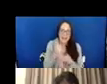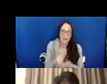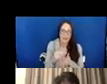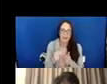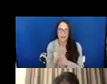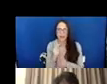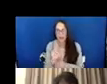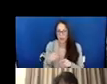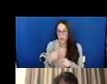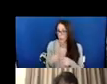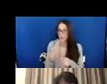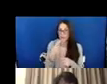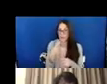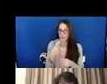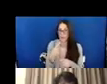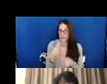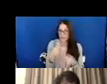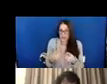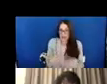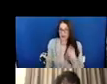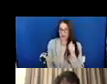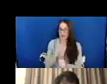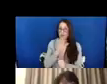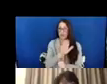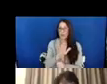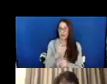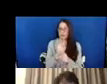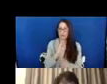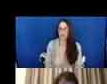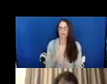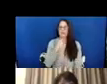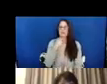lost most of their attendance, they found that they were also stuck inside their home.